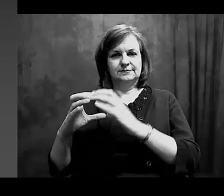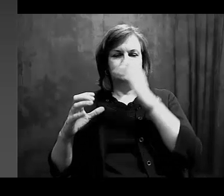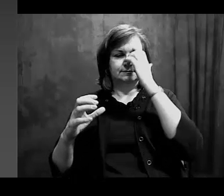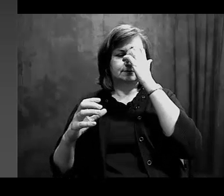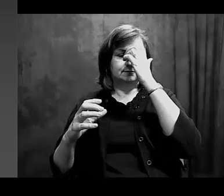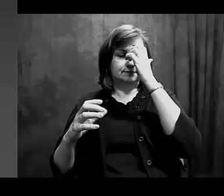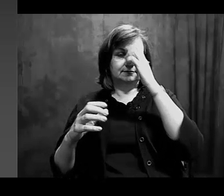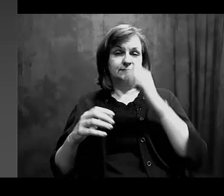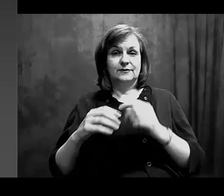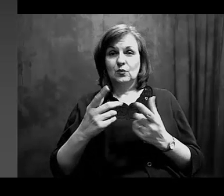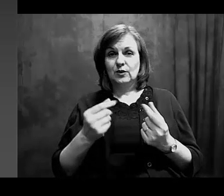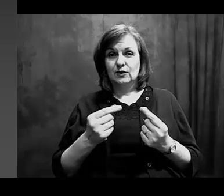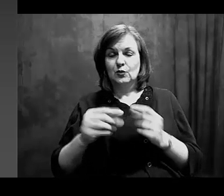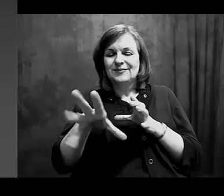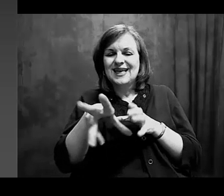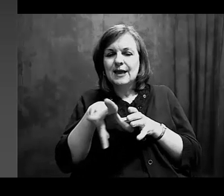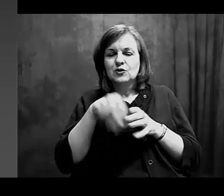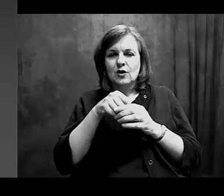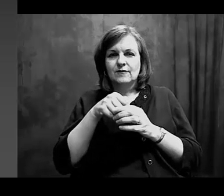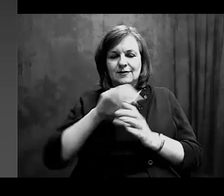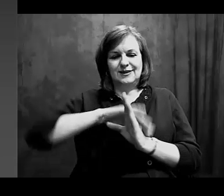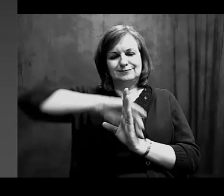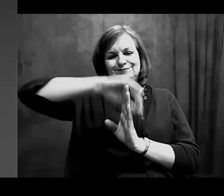us increase absorption.